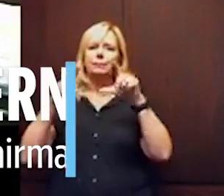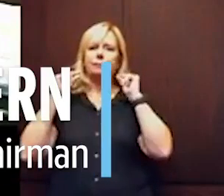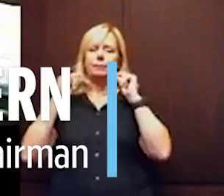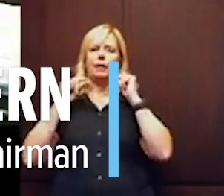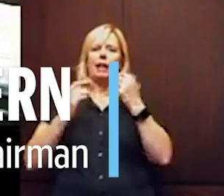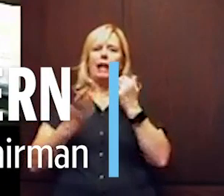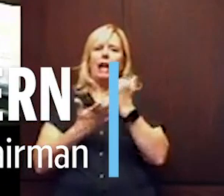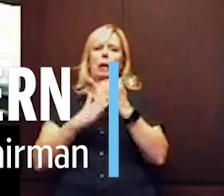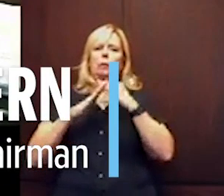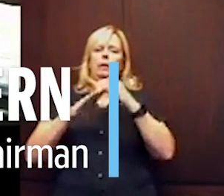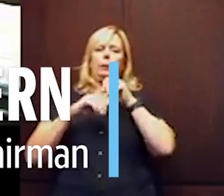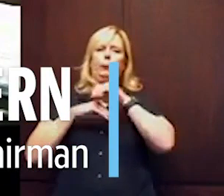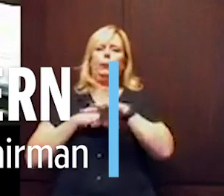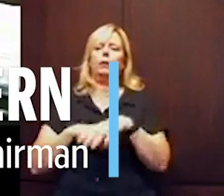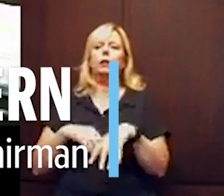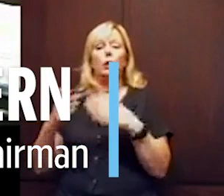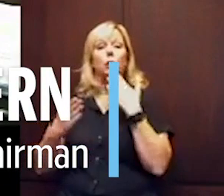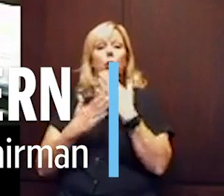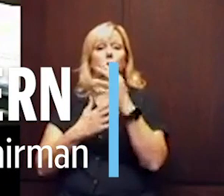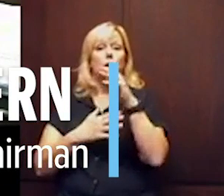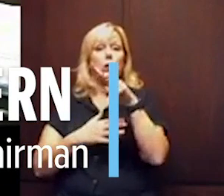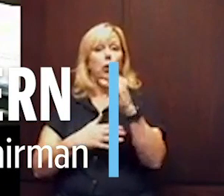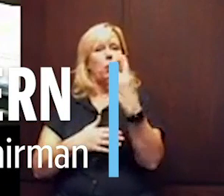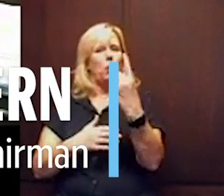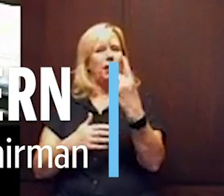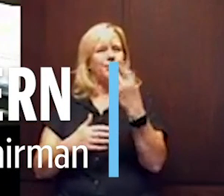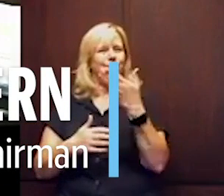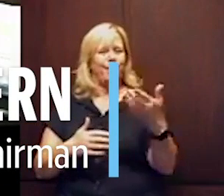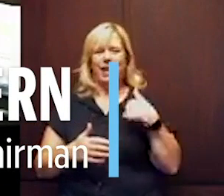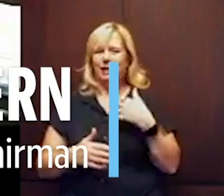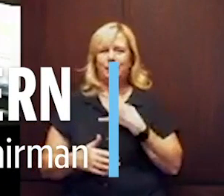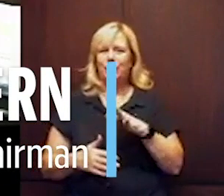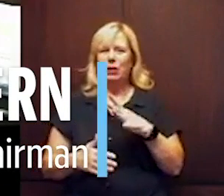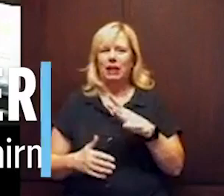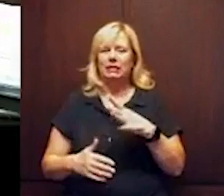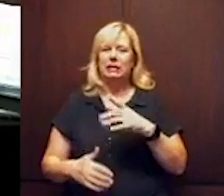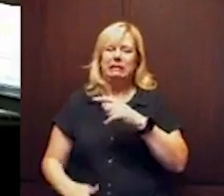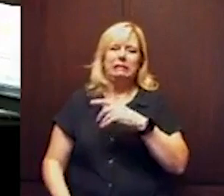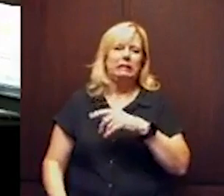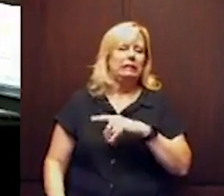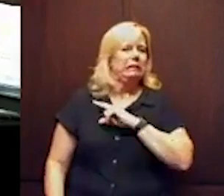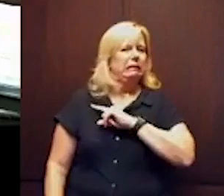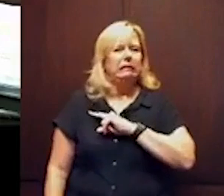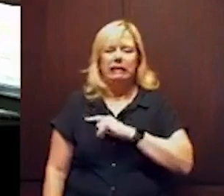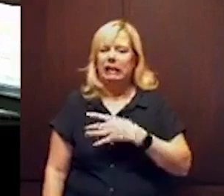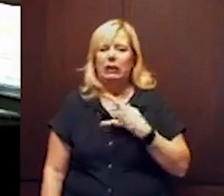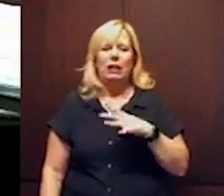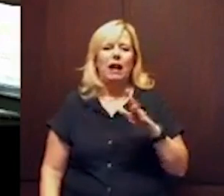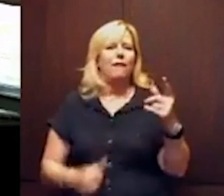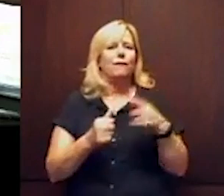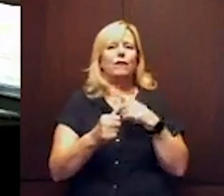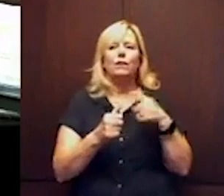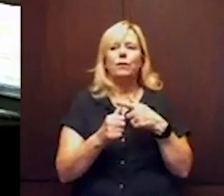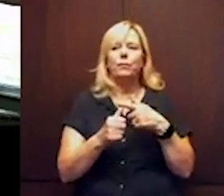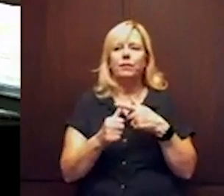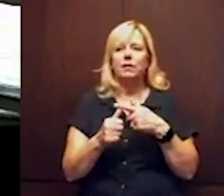Although there was good news today, the one disturbing news statistic, we have our